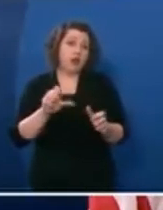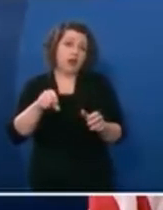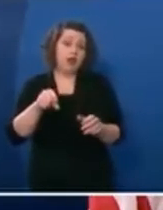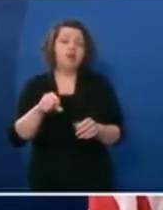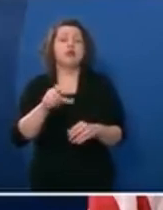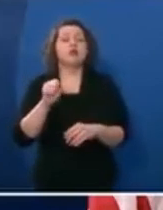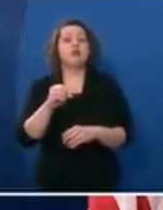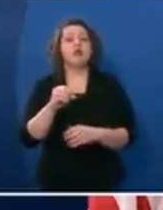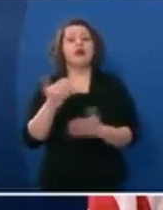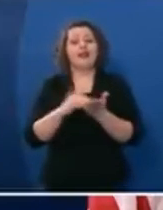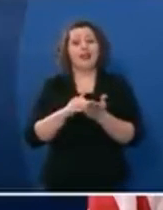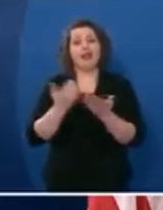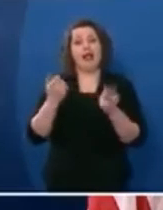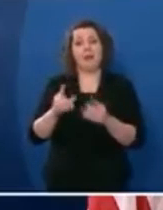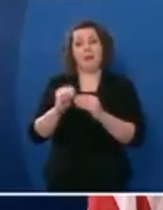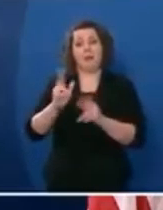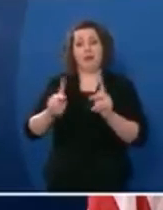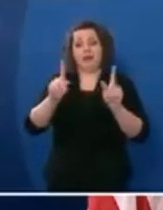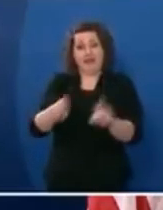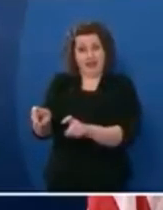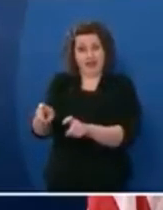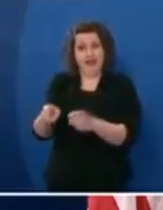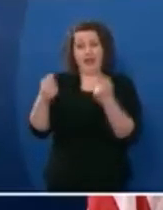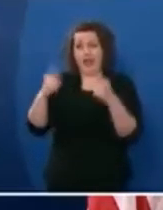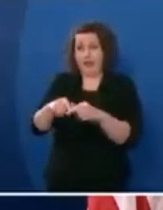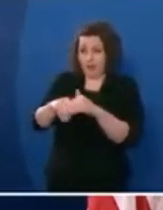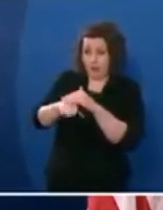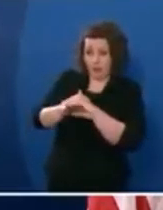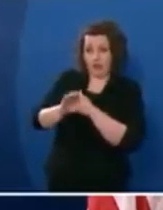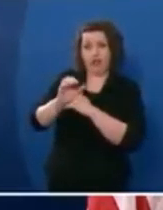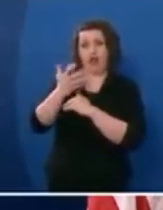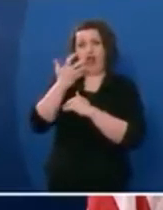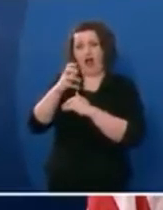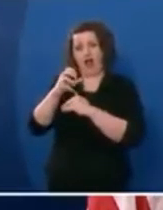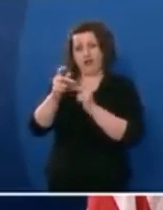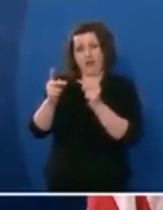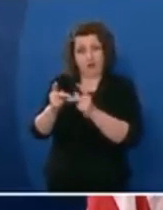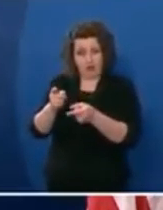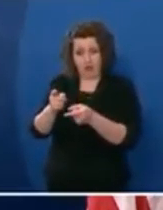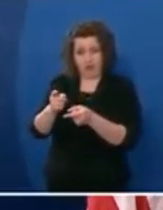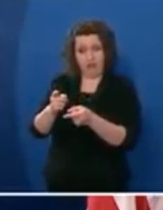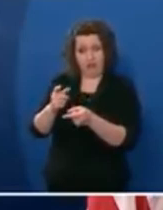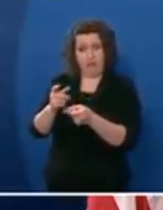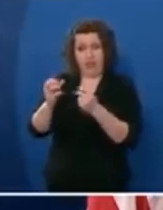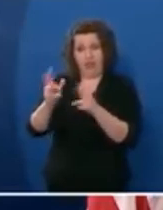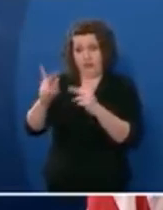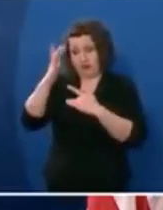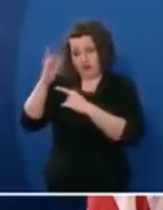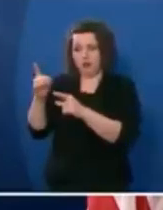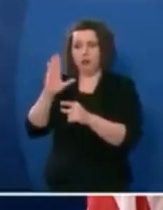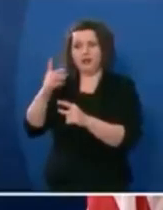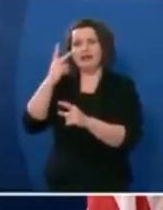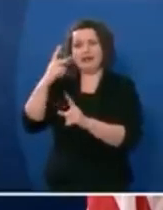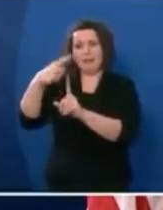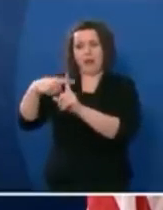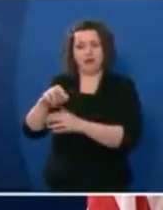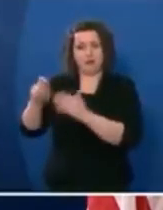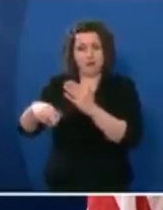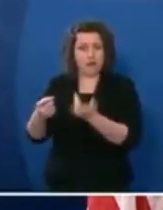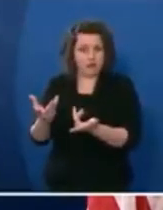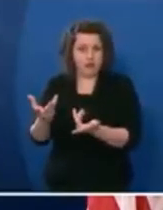you test more individuals, when we go into a hotspot, we're going to see positive outcomes. And